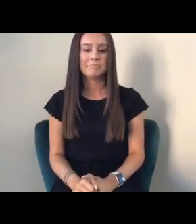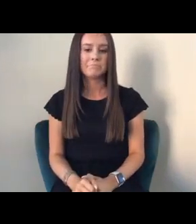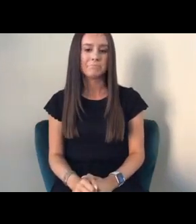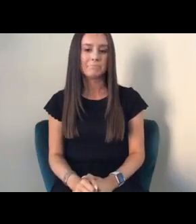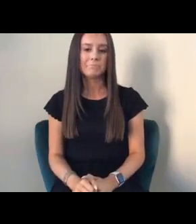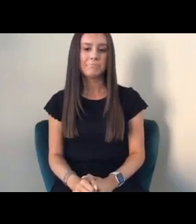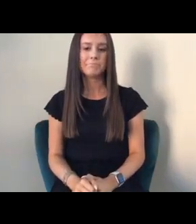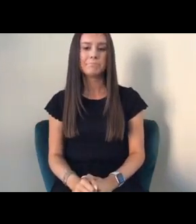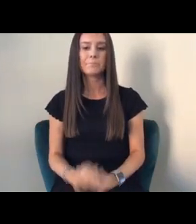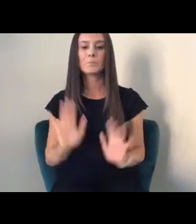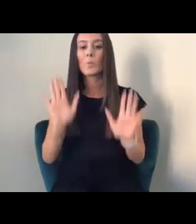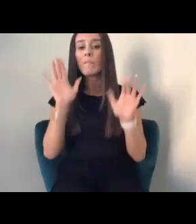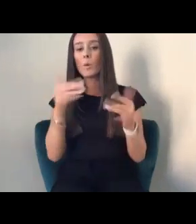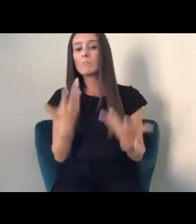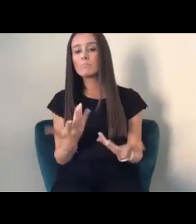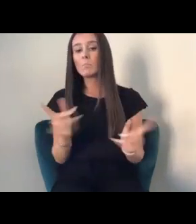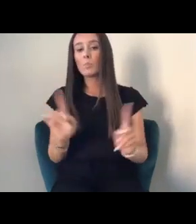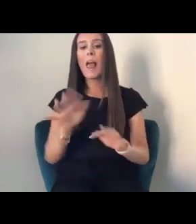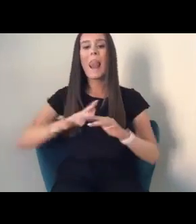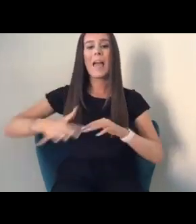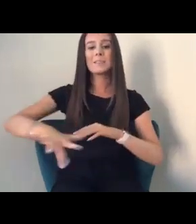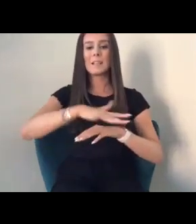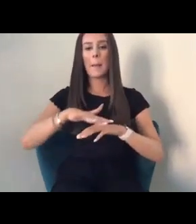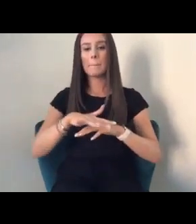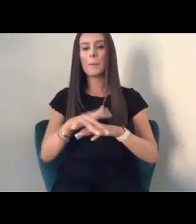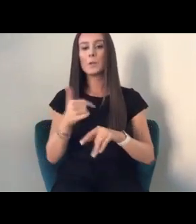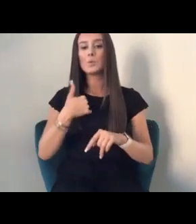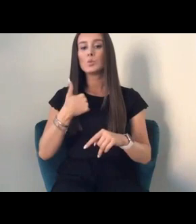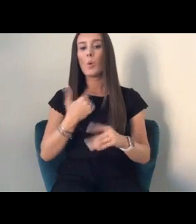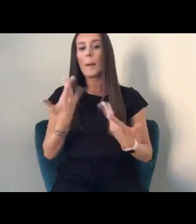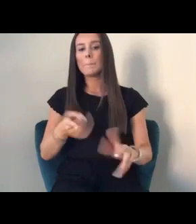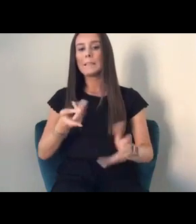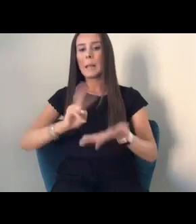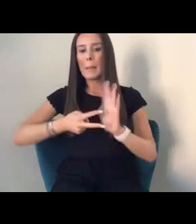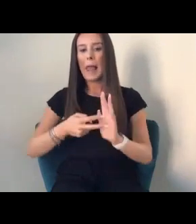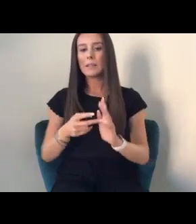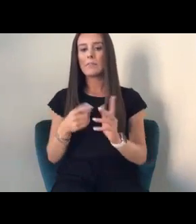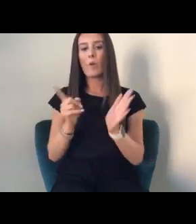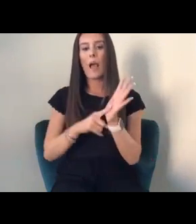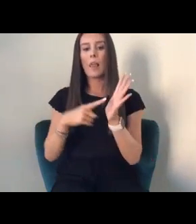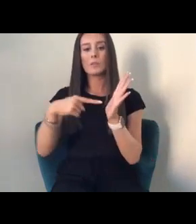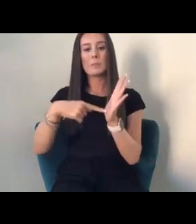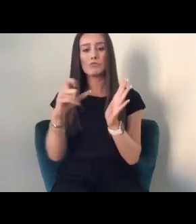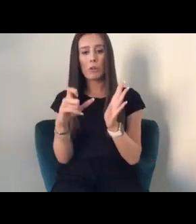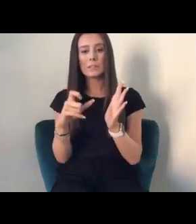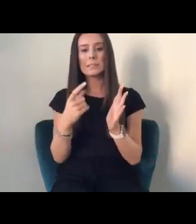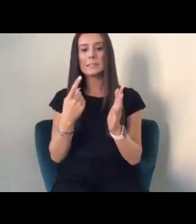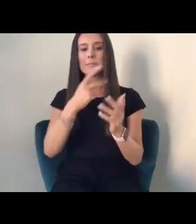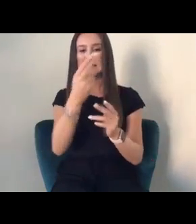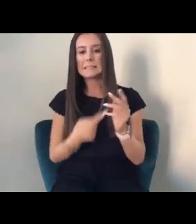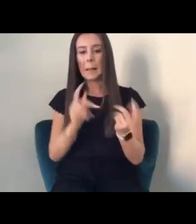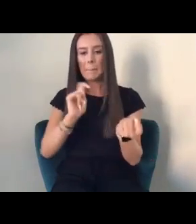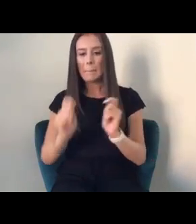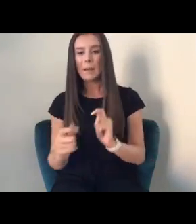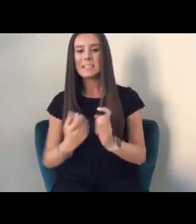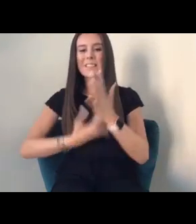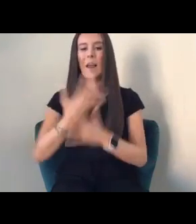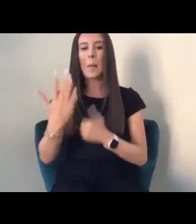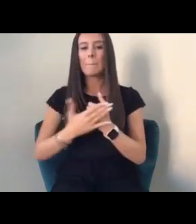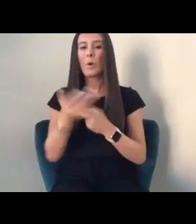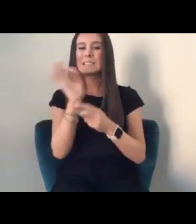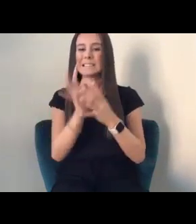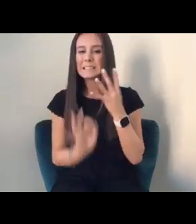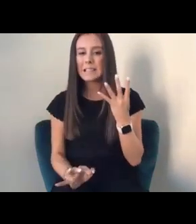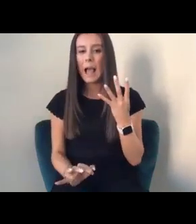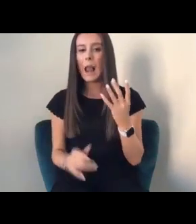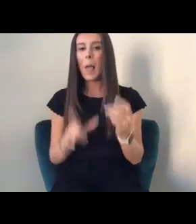On to landscaping. We've progressed the design of the Lower Thames Crossing. We've developed more detailed landscaping proposals to mitigate the